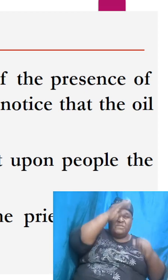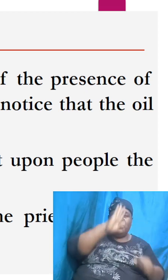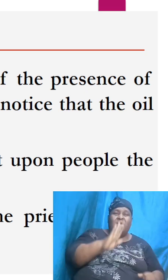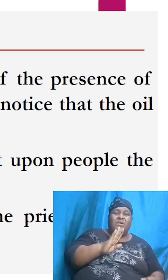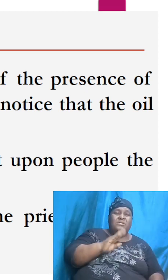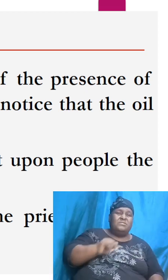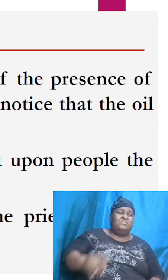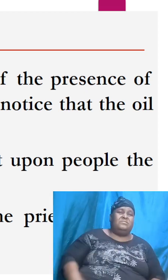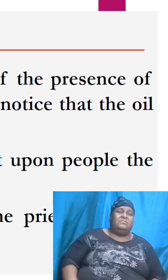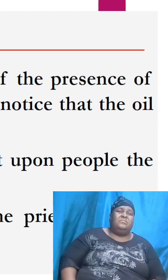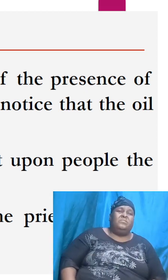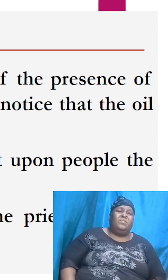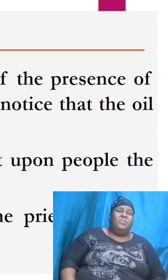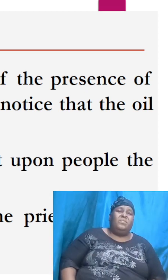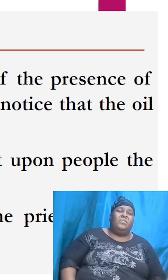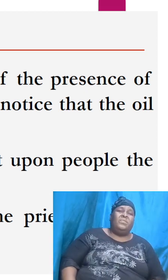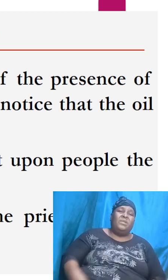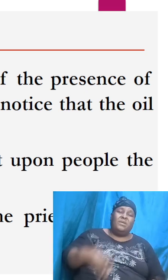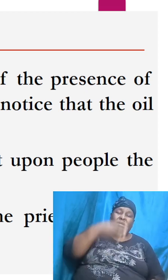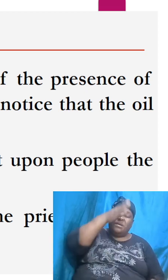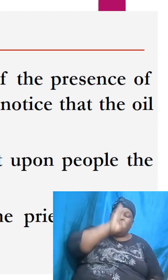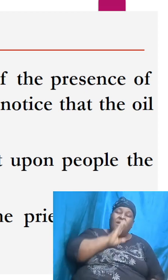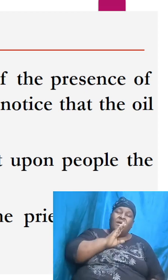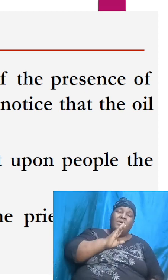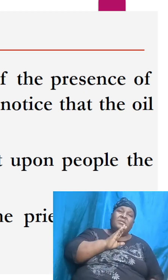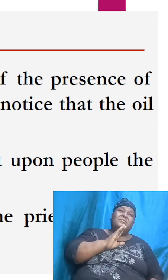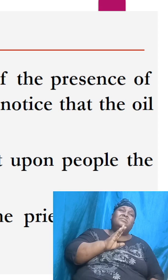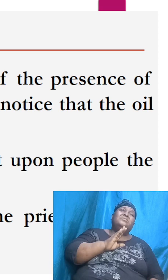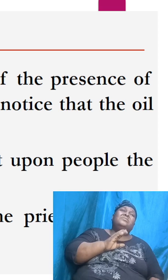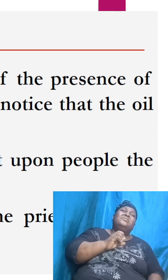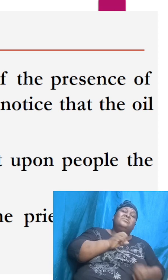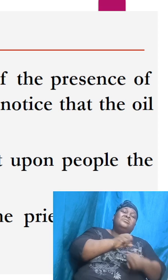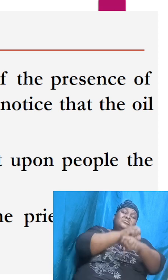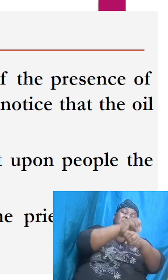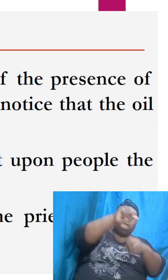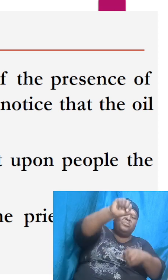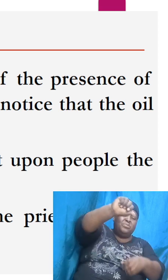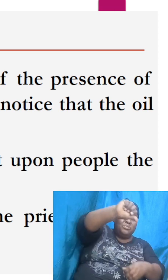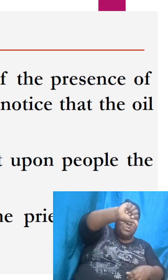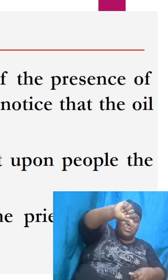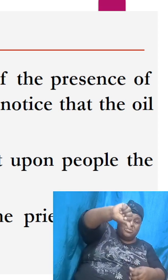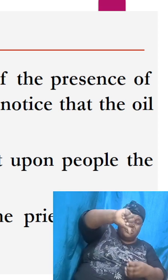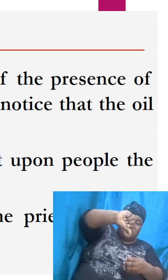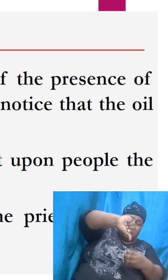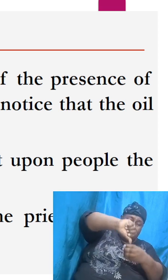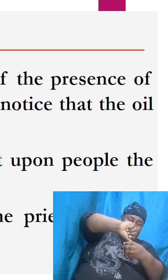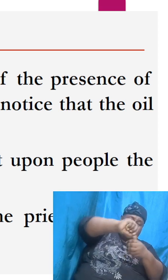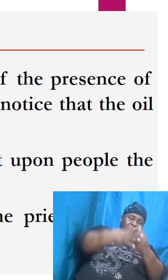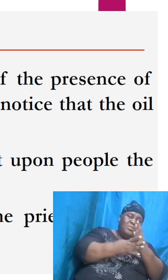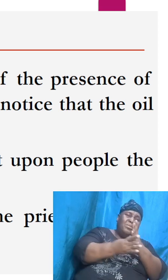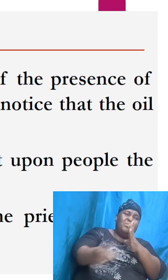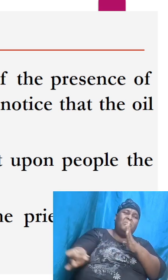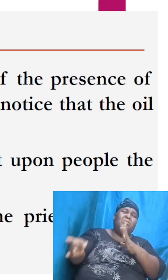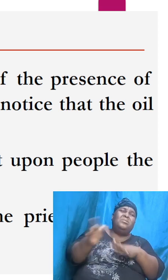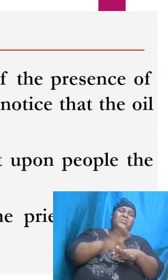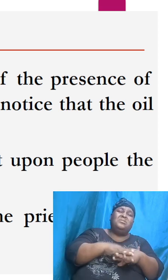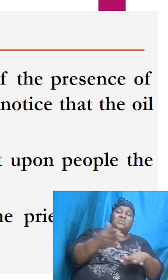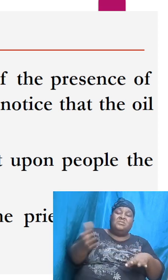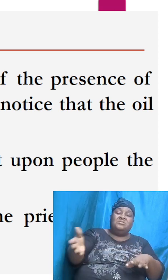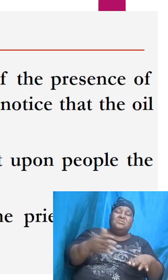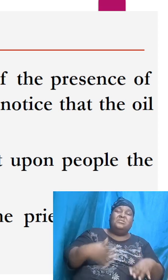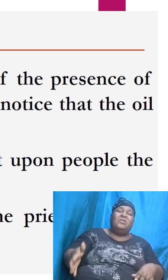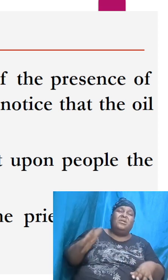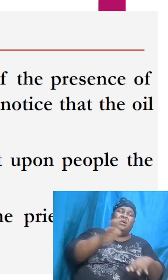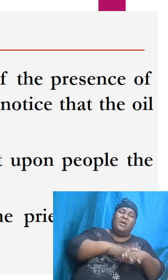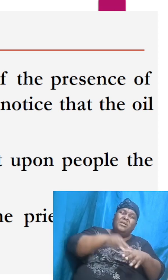used, God would have sprinkled the oil upon these things. All right. And but upon the people who he was about to